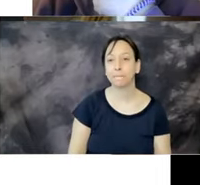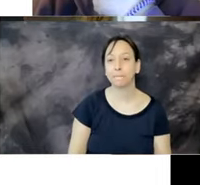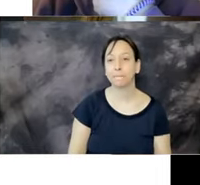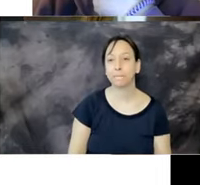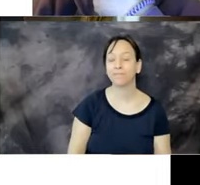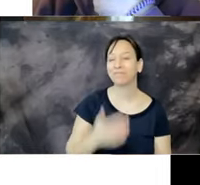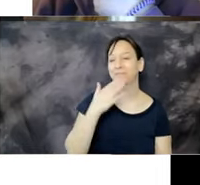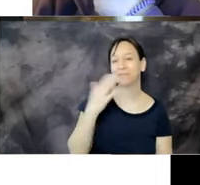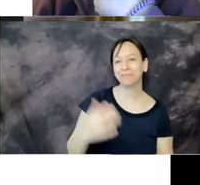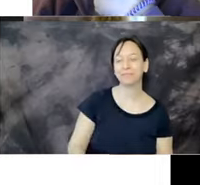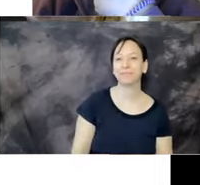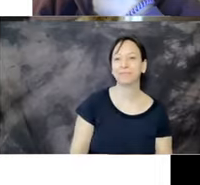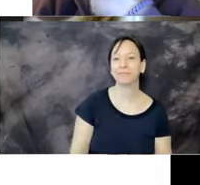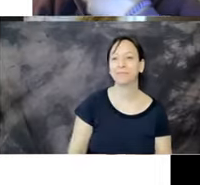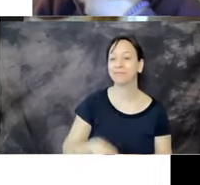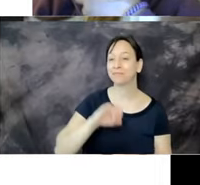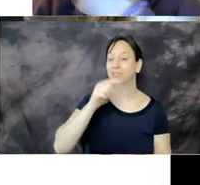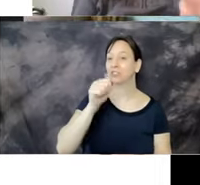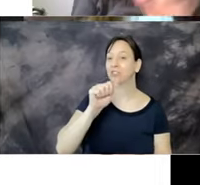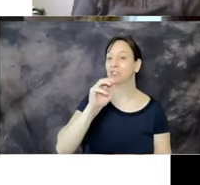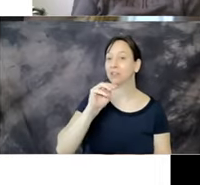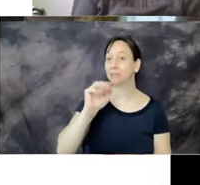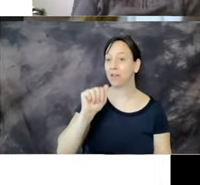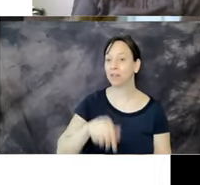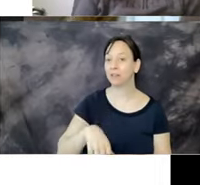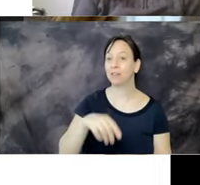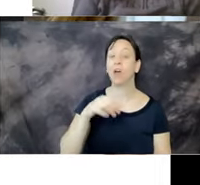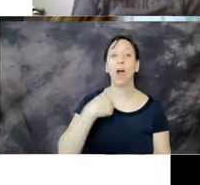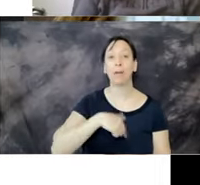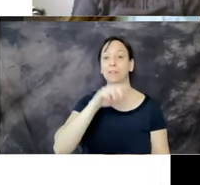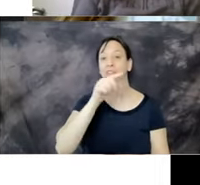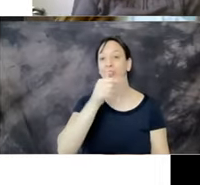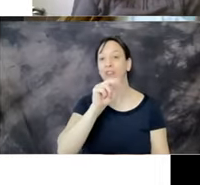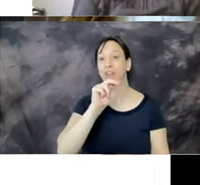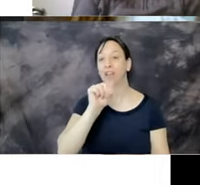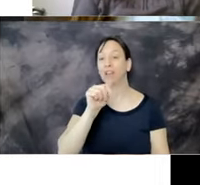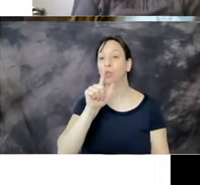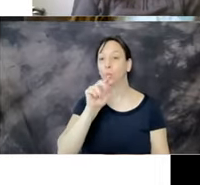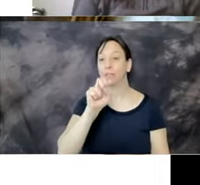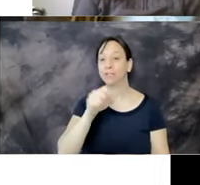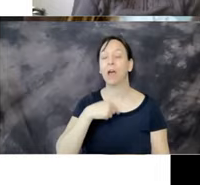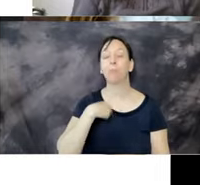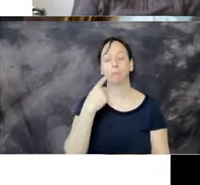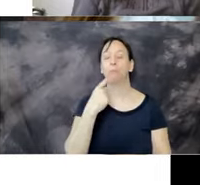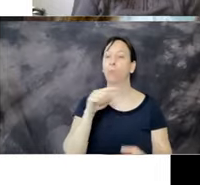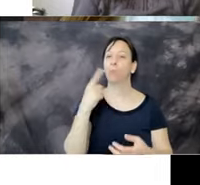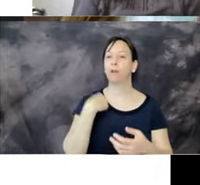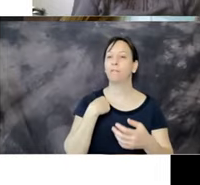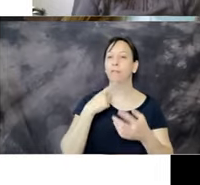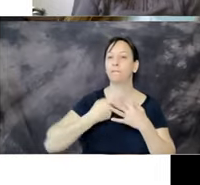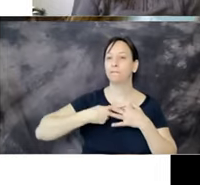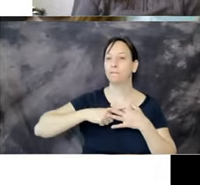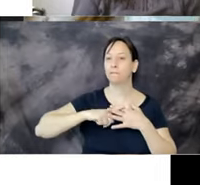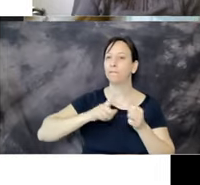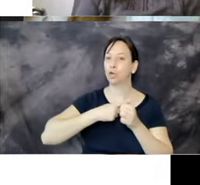Thank you. Genna Lewis? Hi, I'm Genna Lewis. I am one of the founding members of the